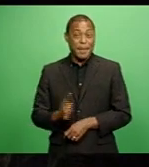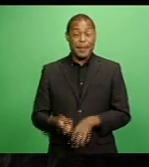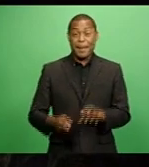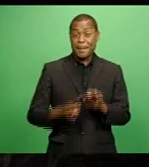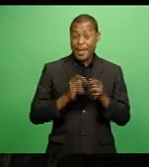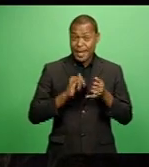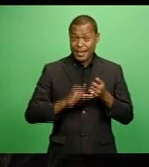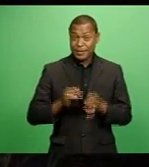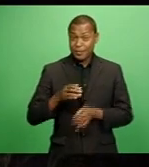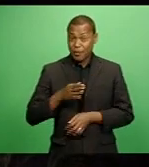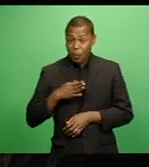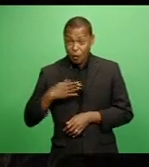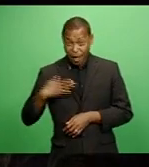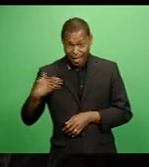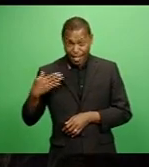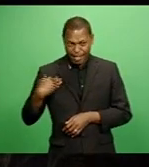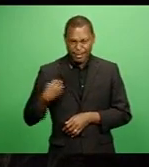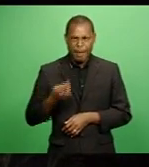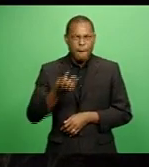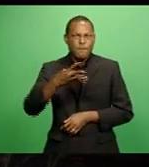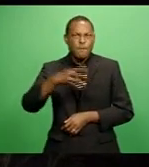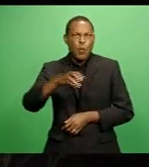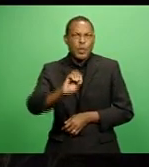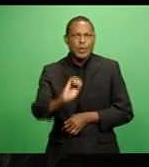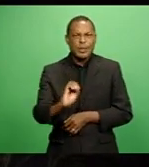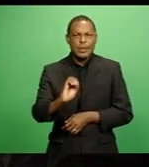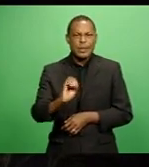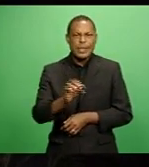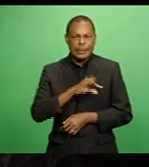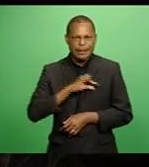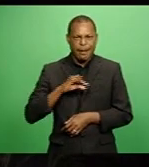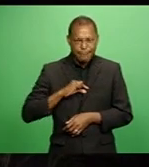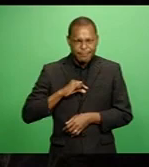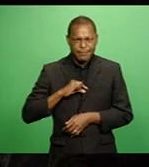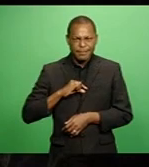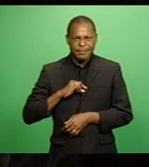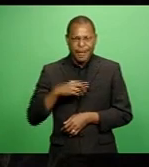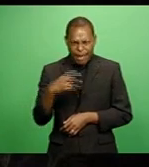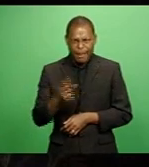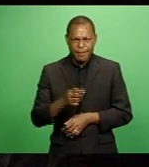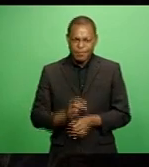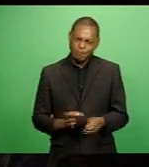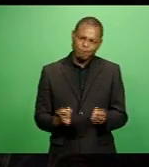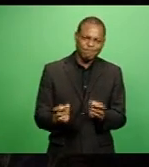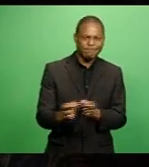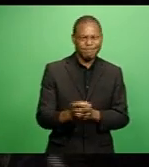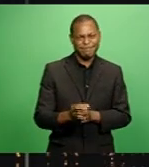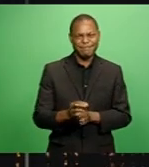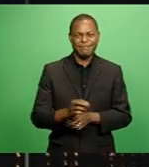they're planning to have around 40 staff on rotational shift at the new hospital.